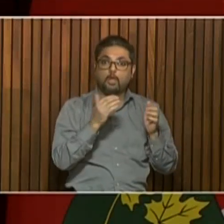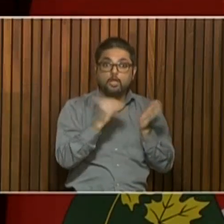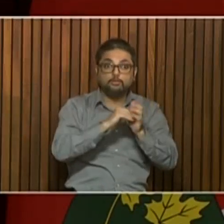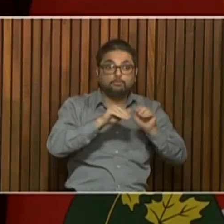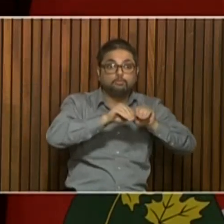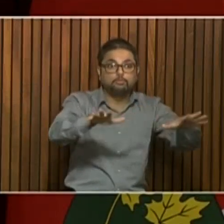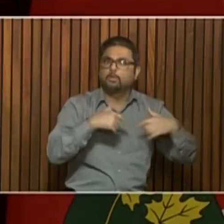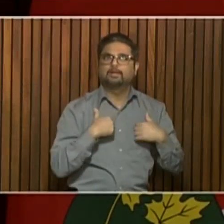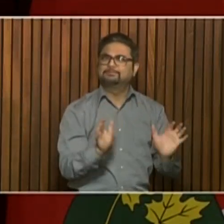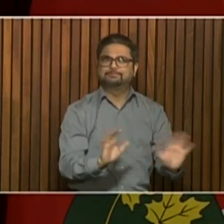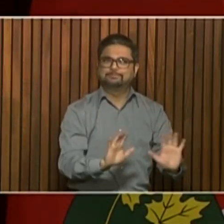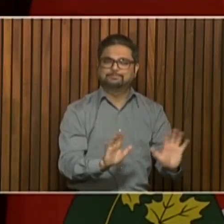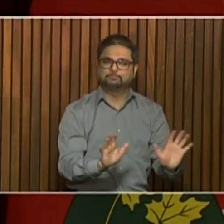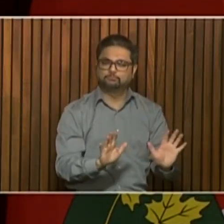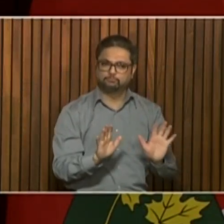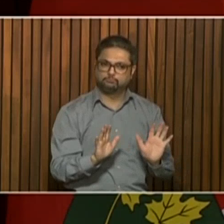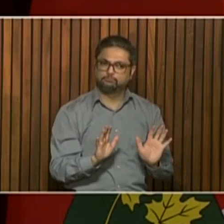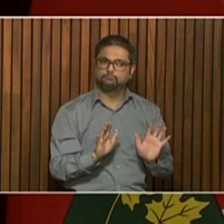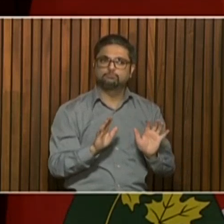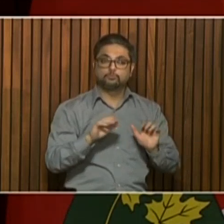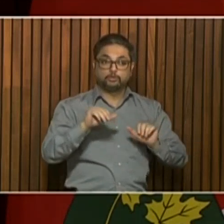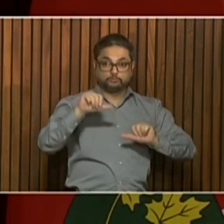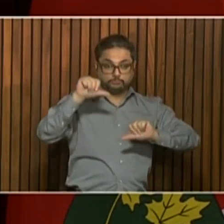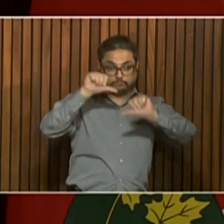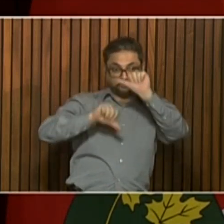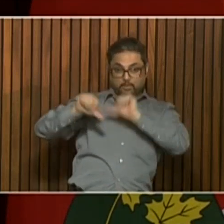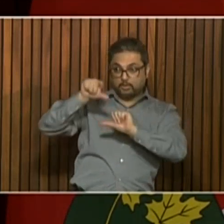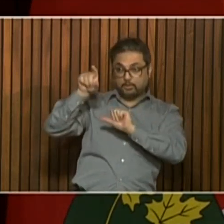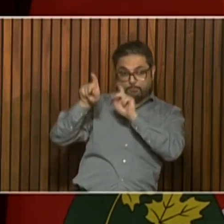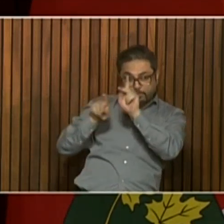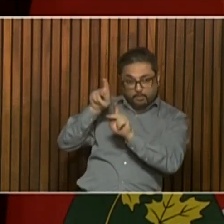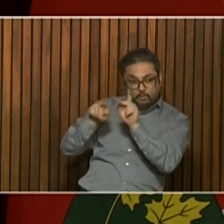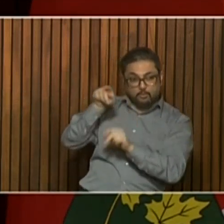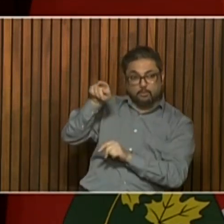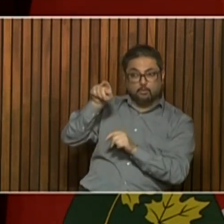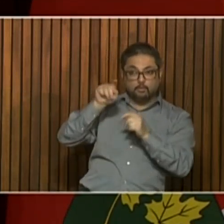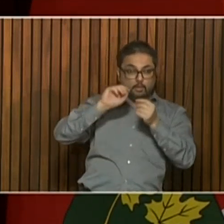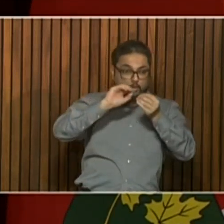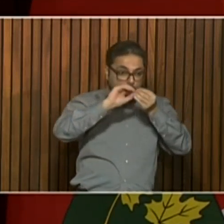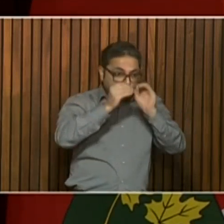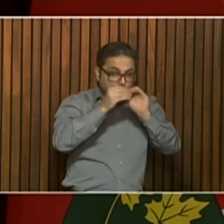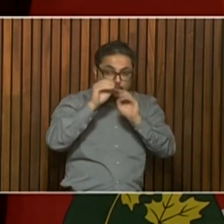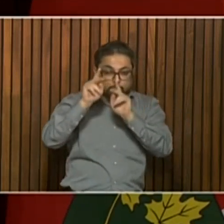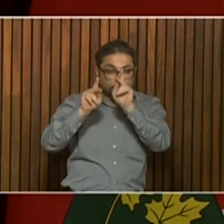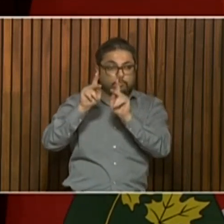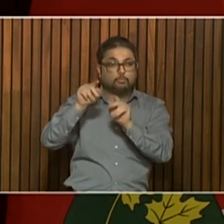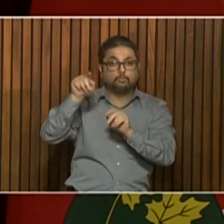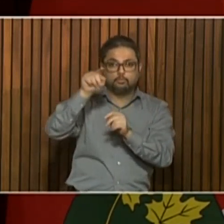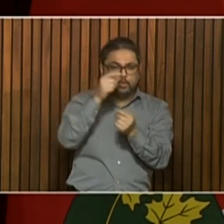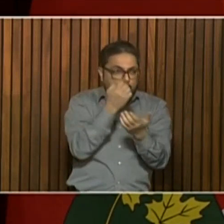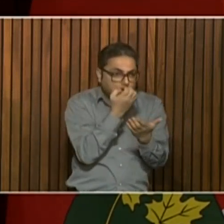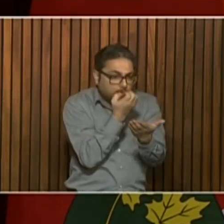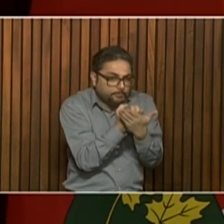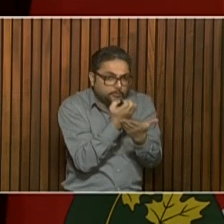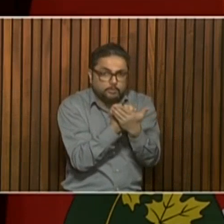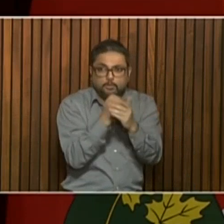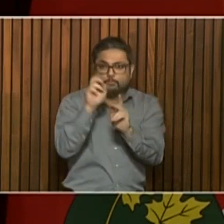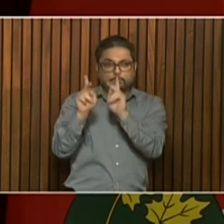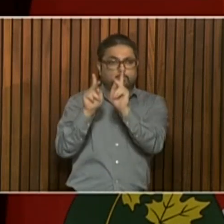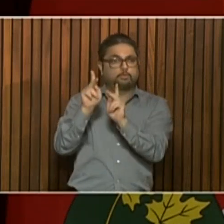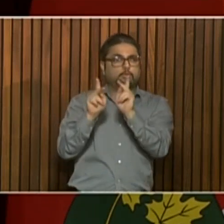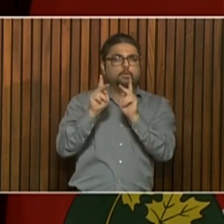our scientists, talking with our data people, and talking with the business economic side to say, how do we get things moving back